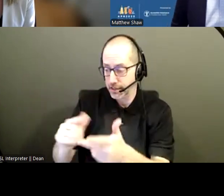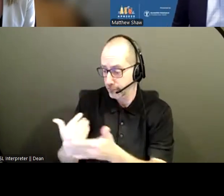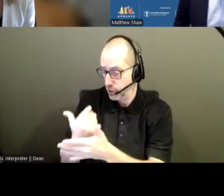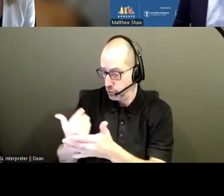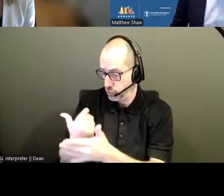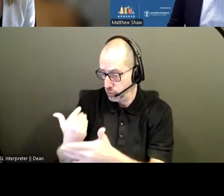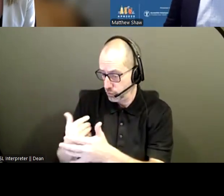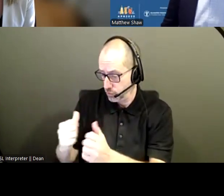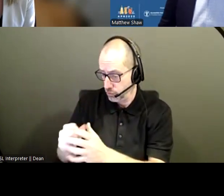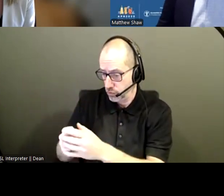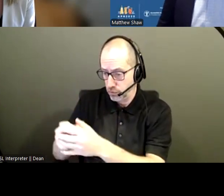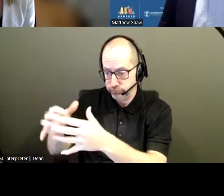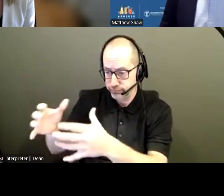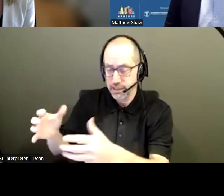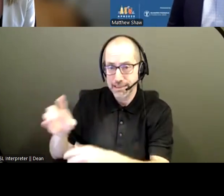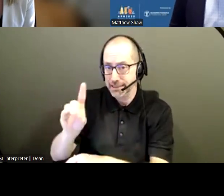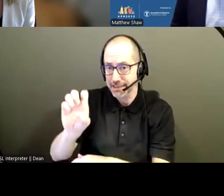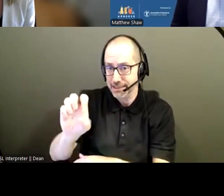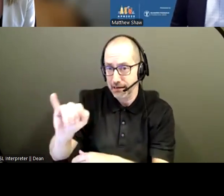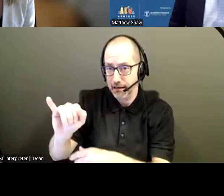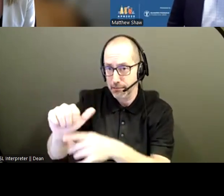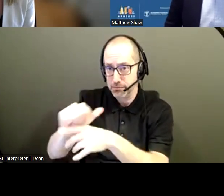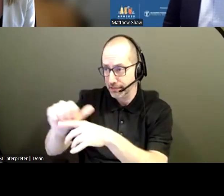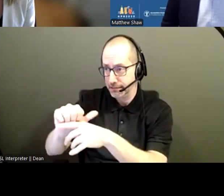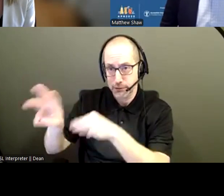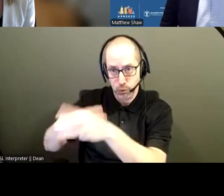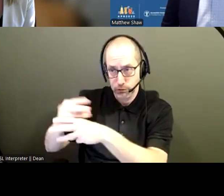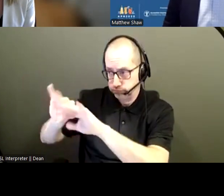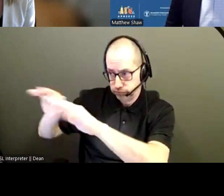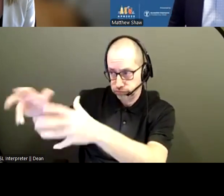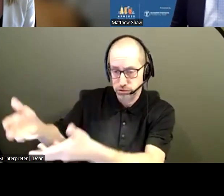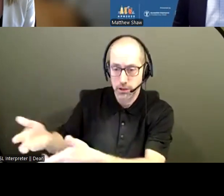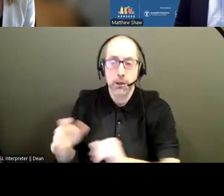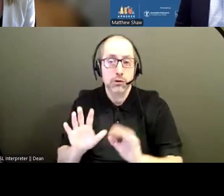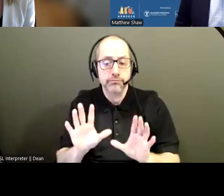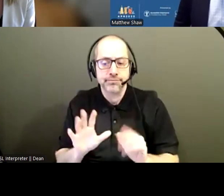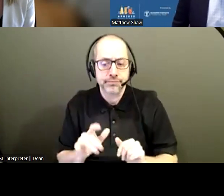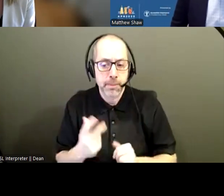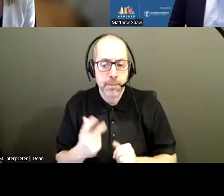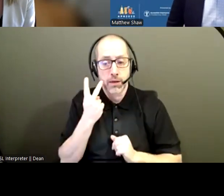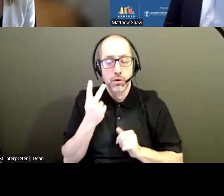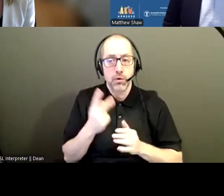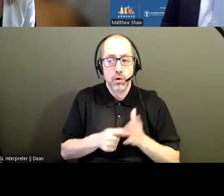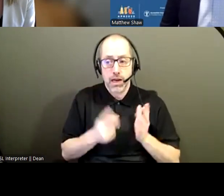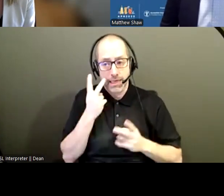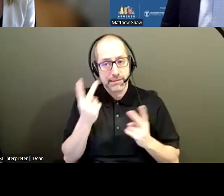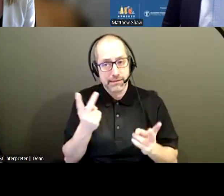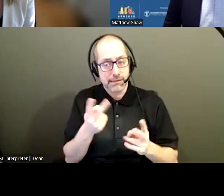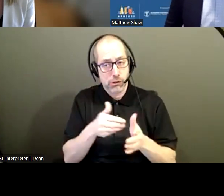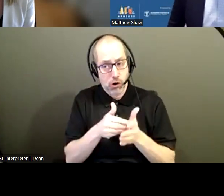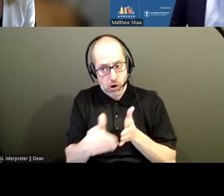of DEI practices. One of the things I see happen a fair